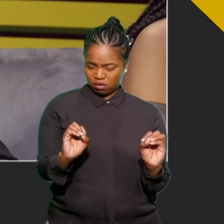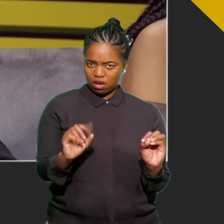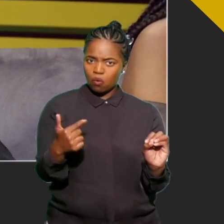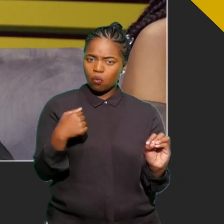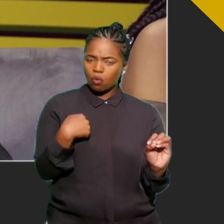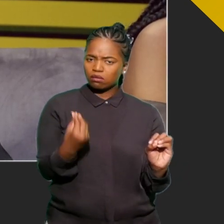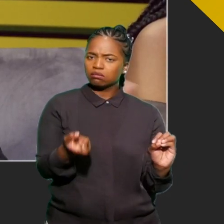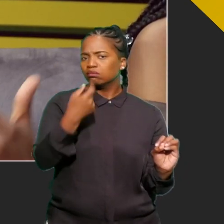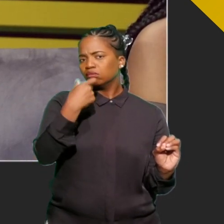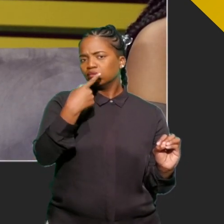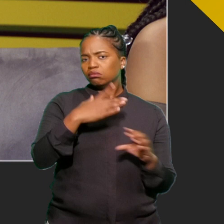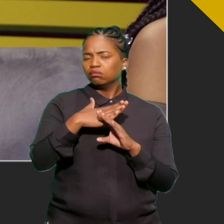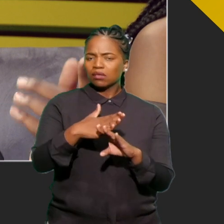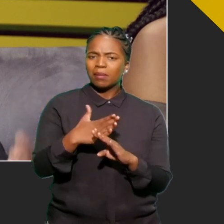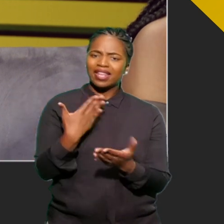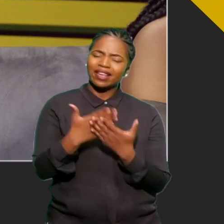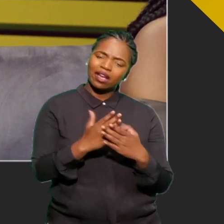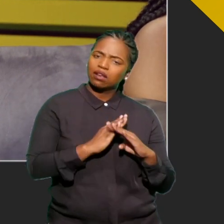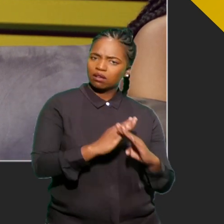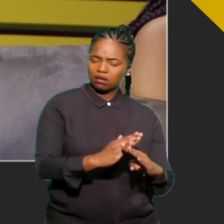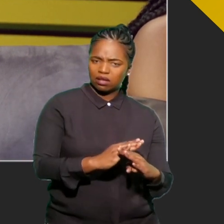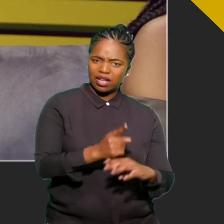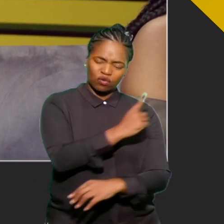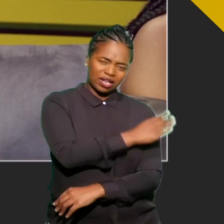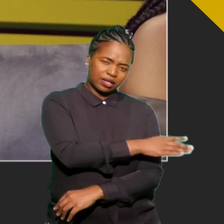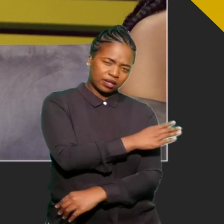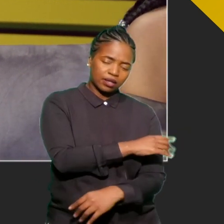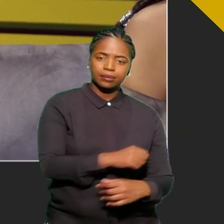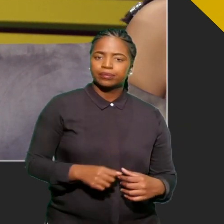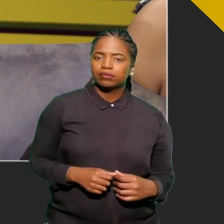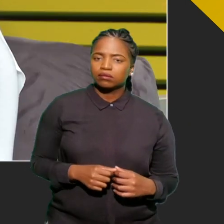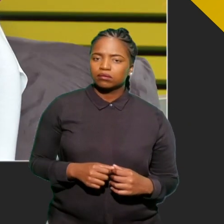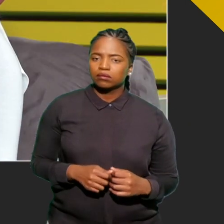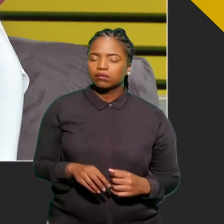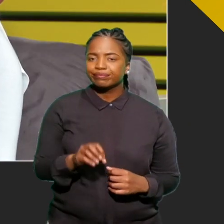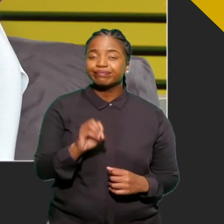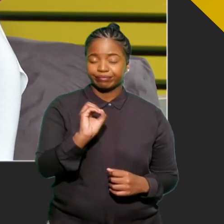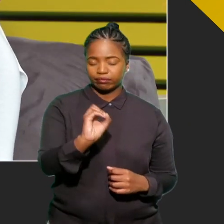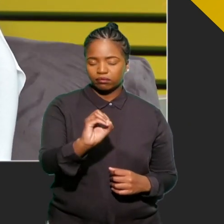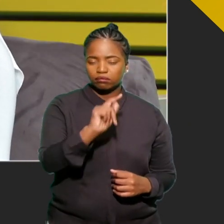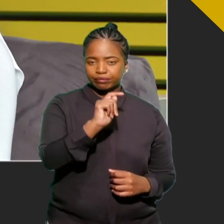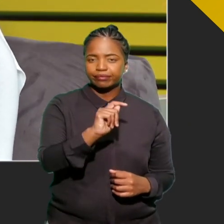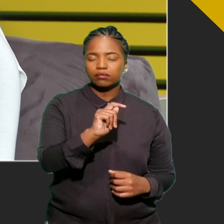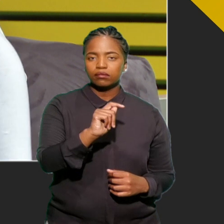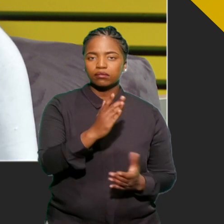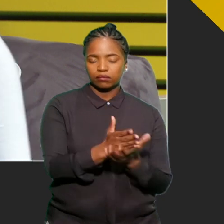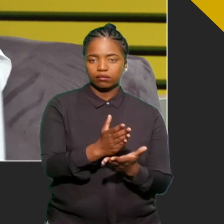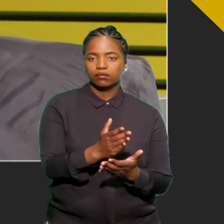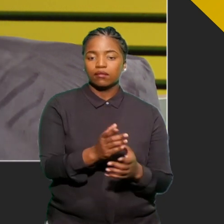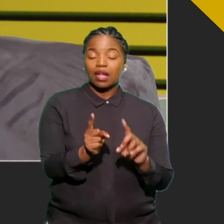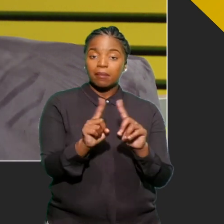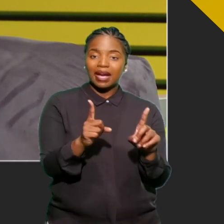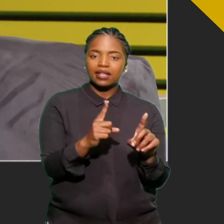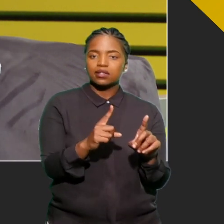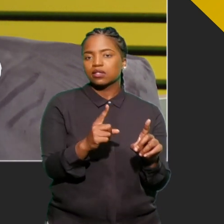ithola amapilisi where they could have stopped it, so say no qala clinic. Ikhona kakhulu. But we always say